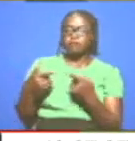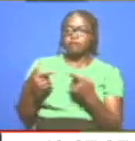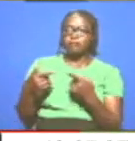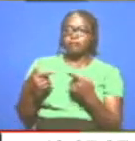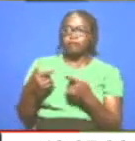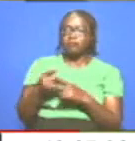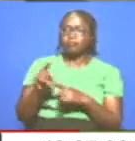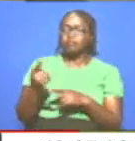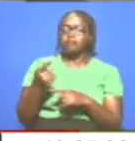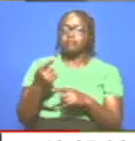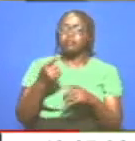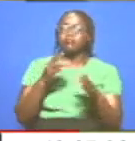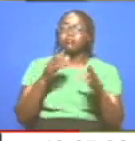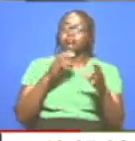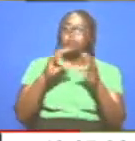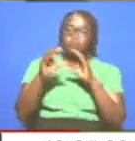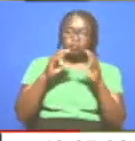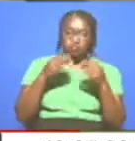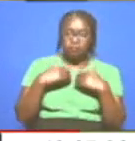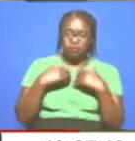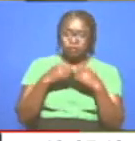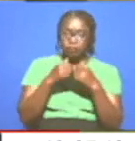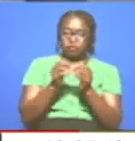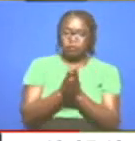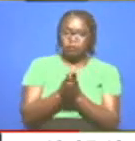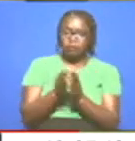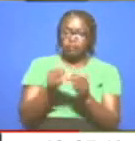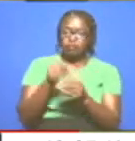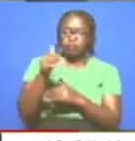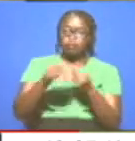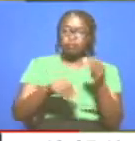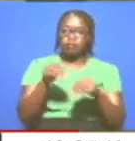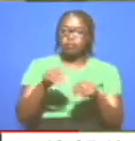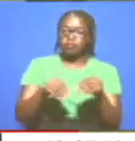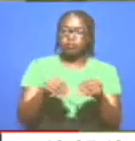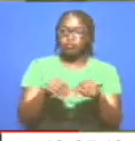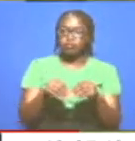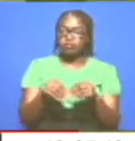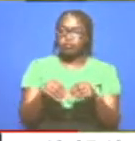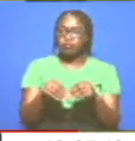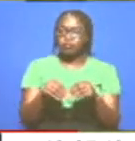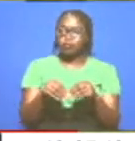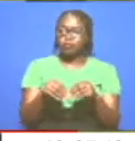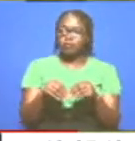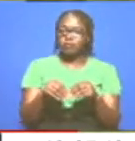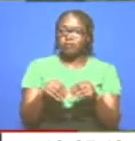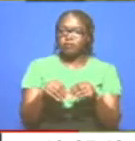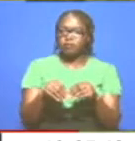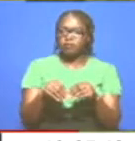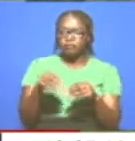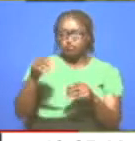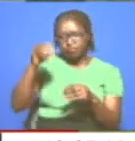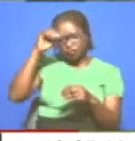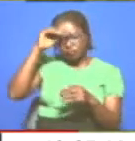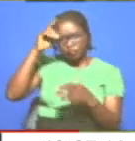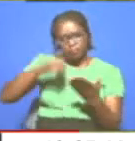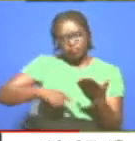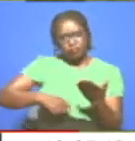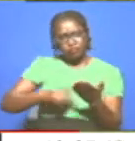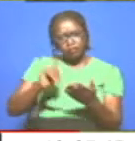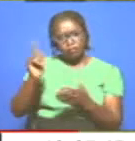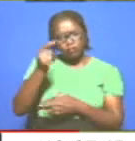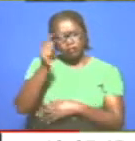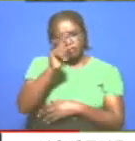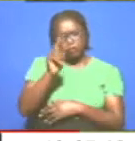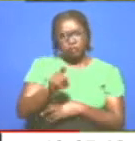first conversation that you had with him after the election, what was his impression of the process in Kenya? Yeah,